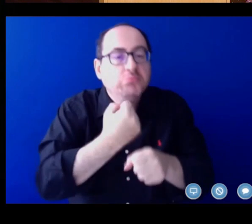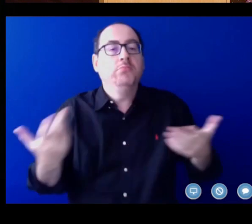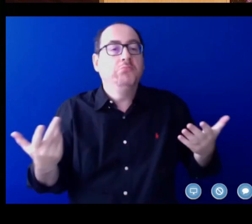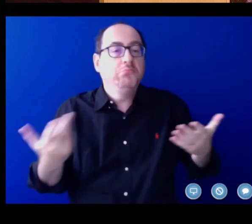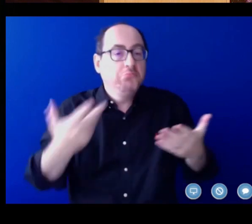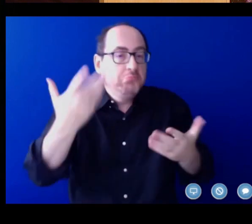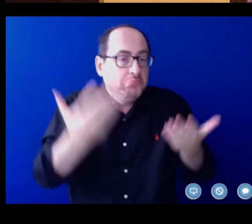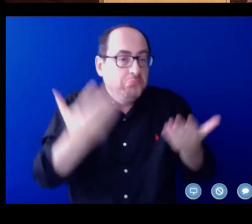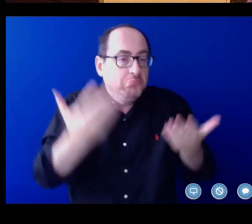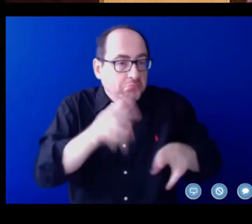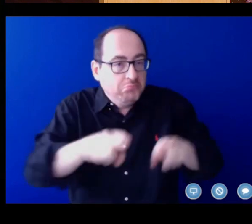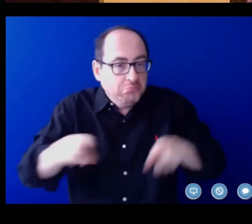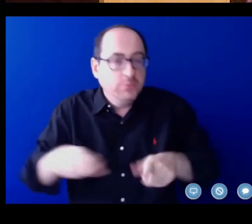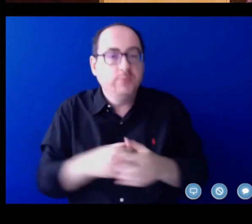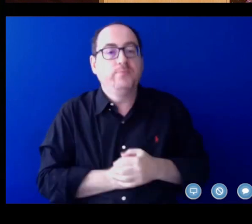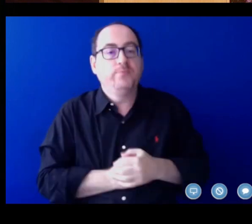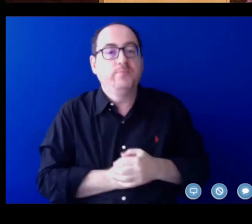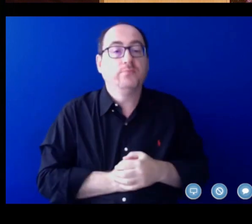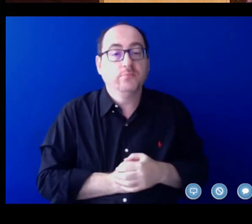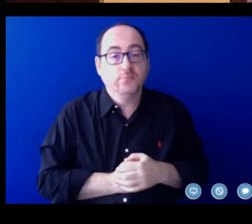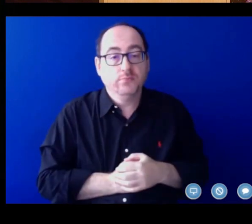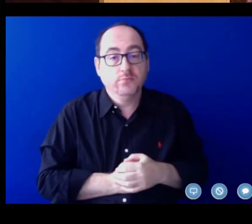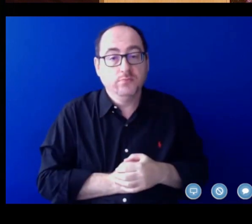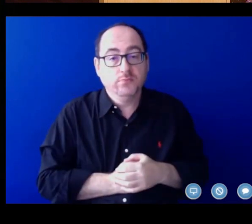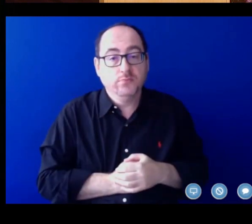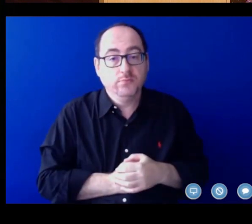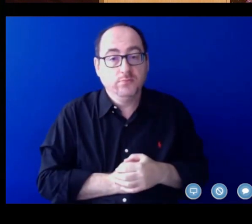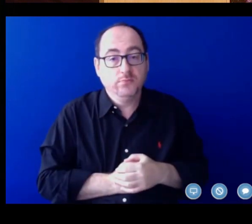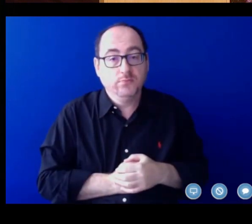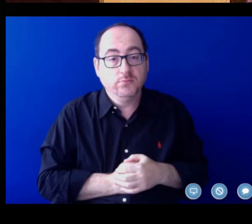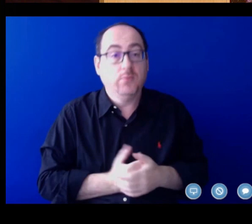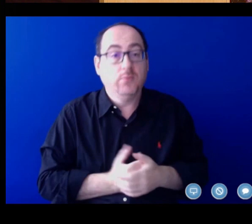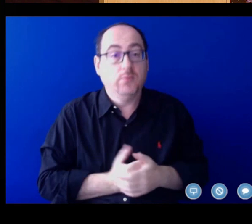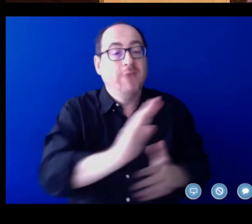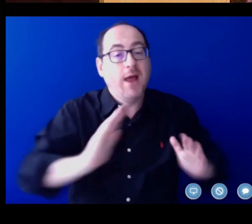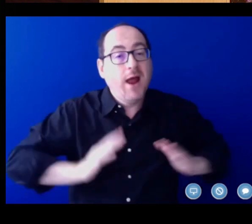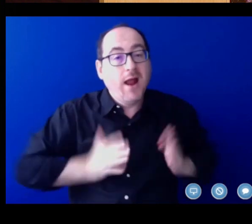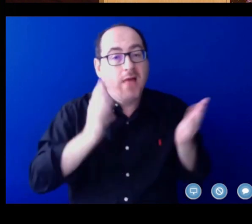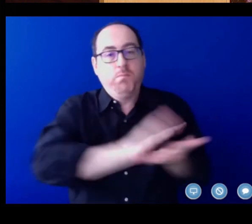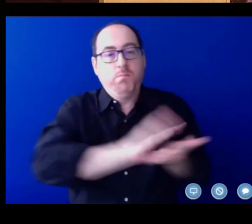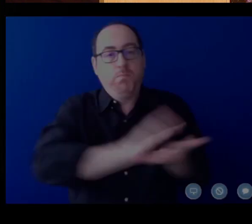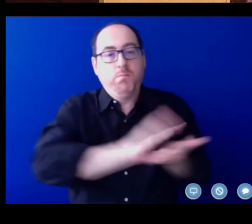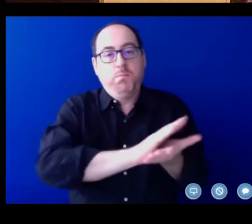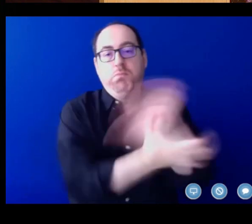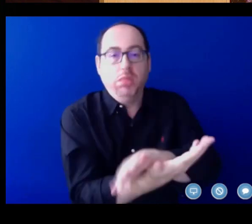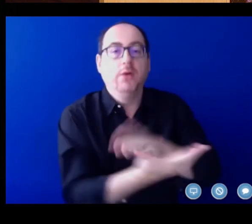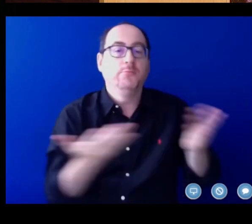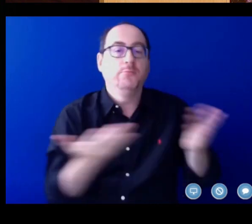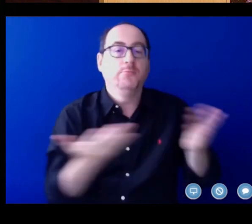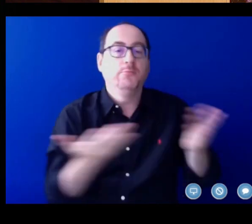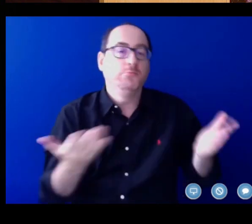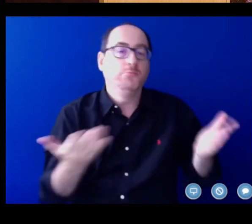There are currently, these figures are just over a year old. These are from 2017, and at the end of